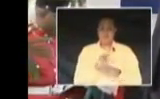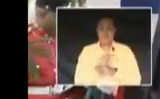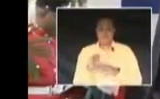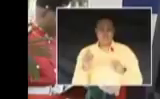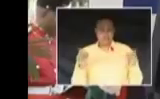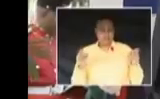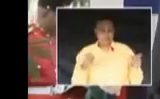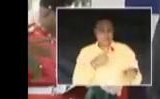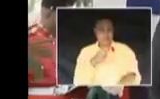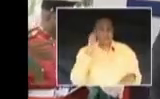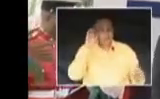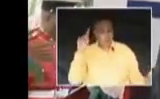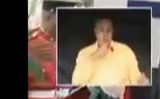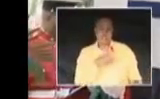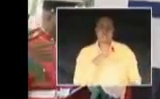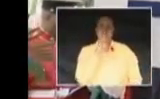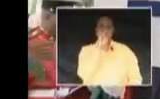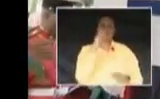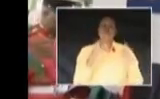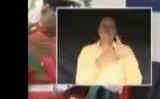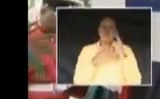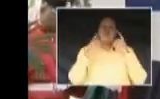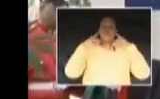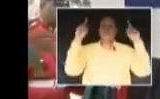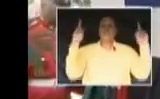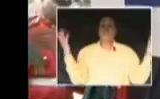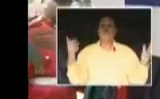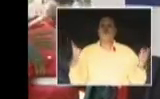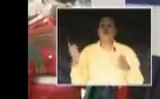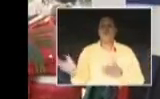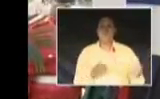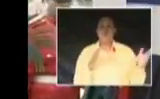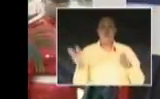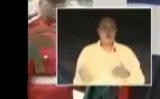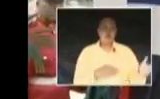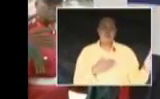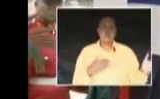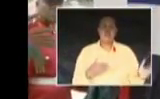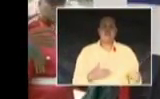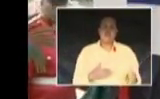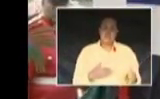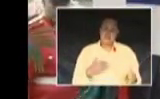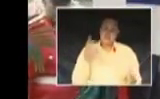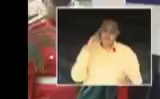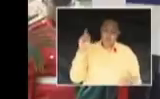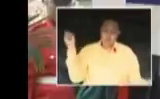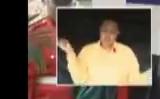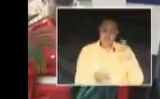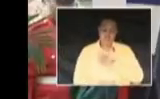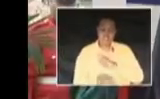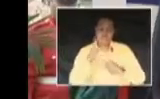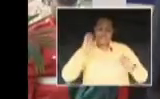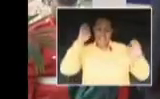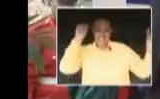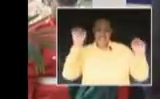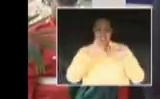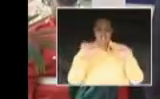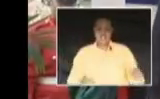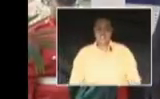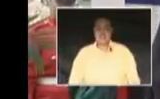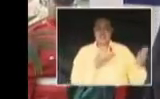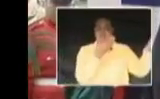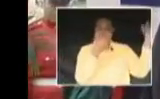One of her landmark achievements was the preparation of a blueprint for the transformation of the education system,